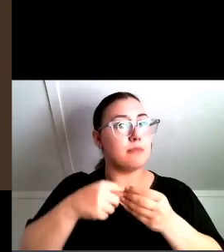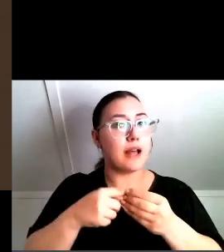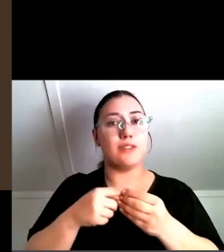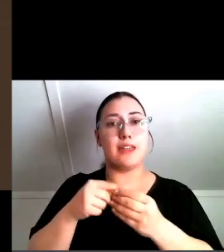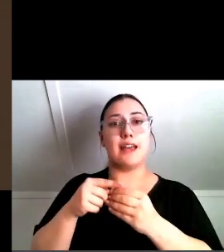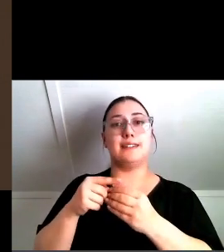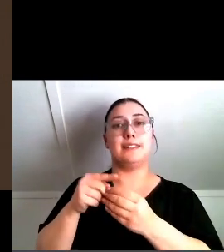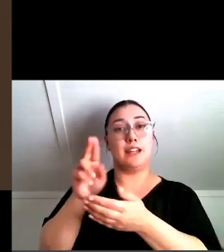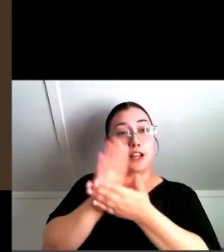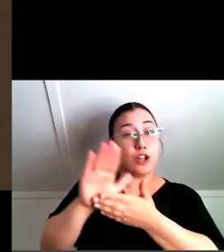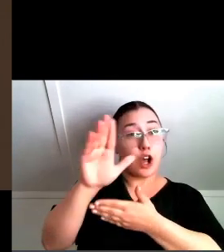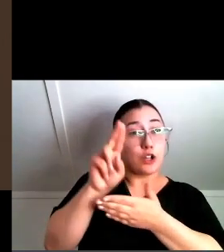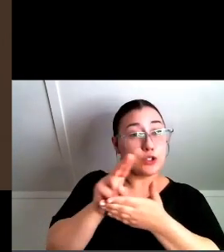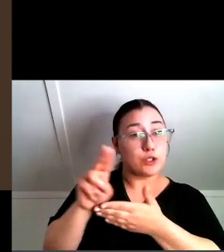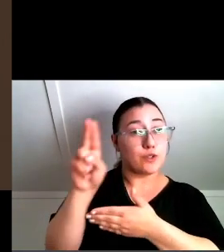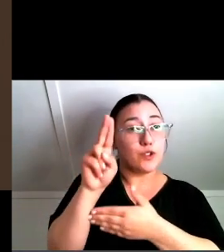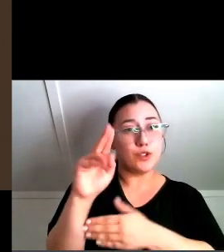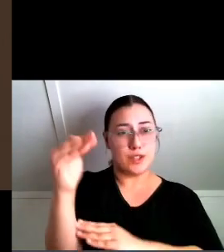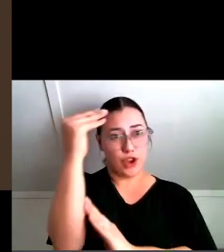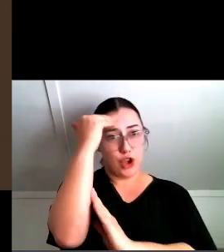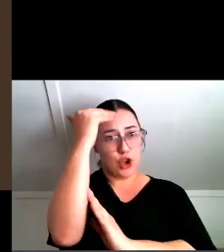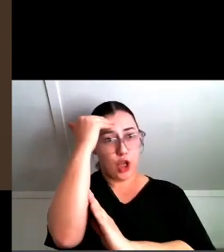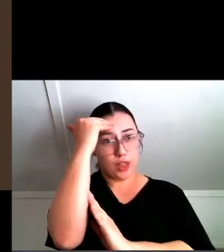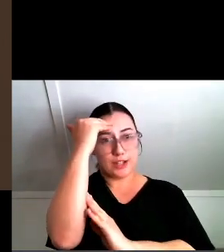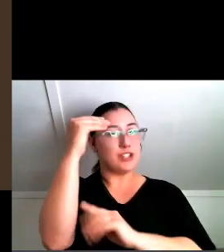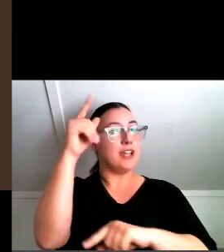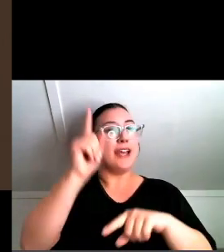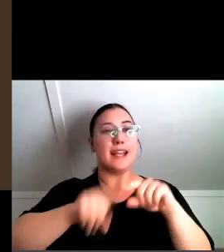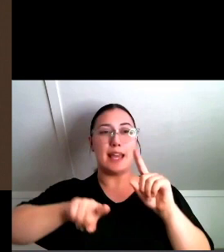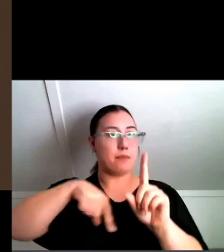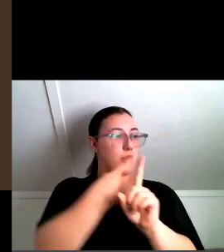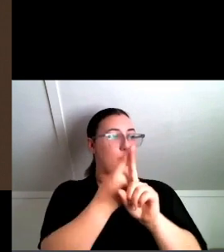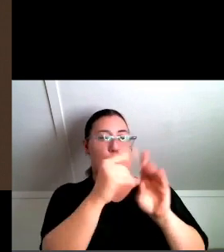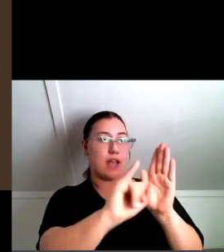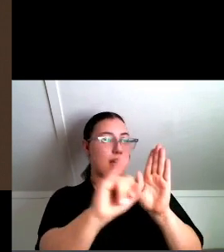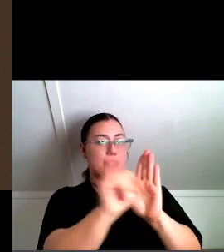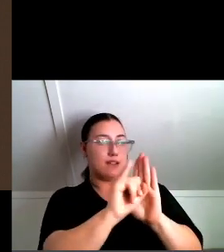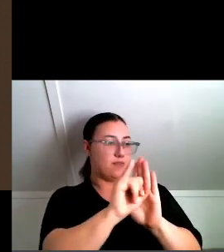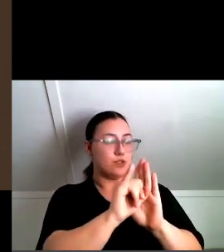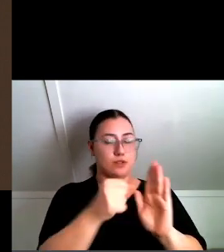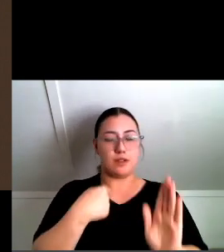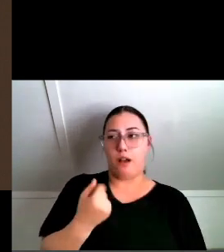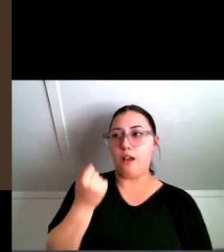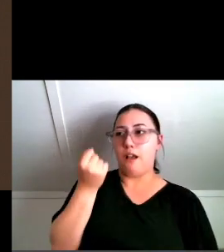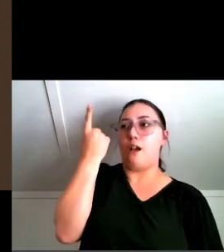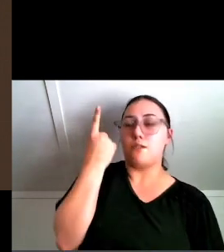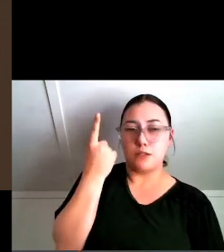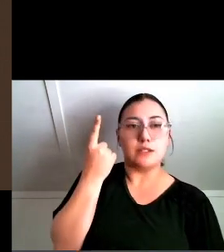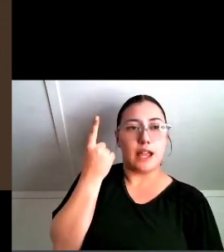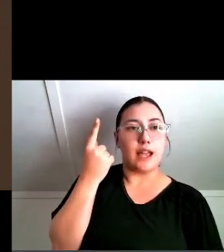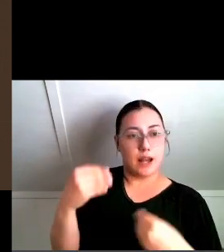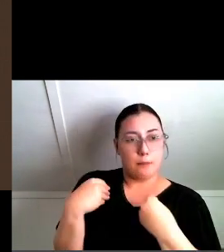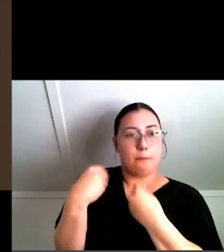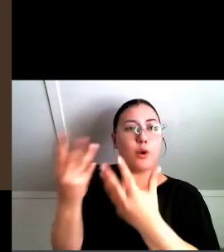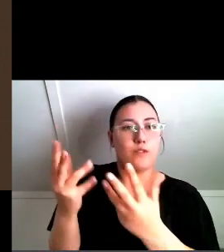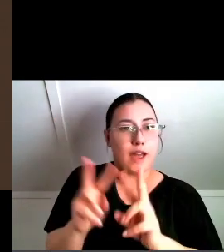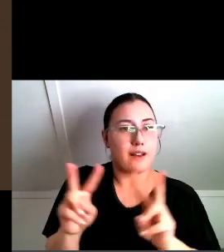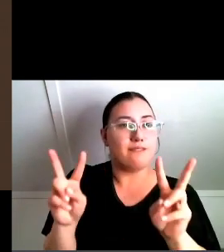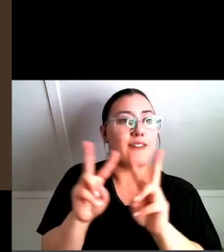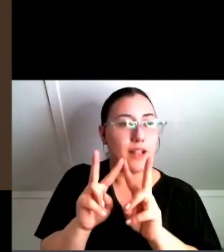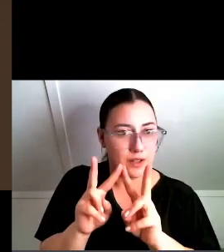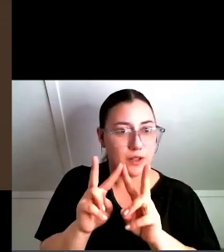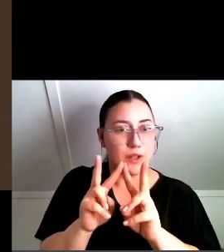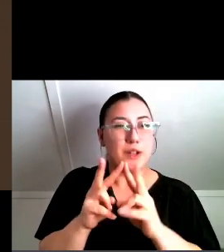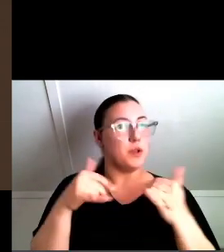marker by which we understand knowledge creation, that there are other ways that we can make value when it comes to information